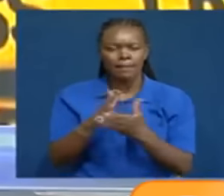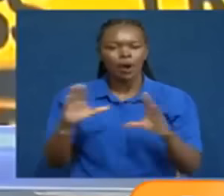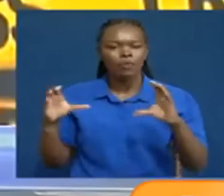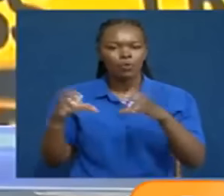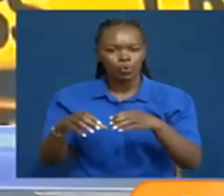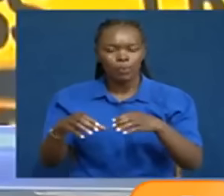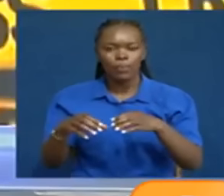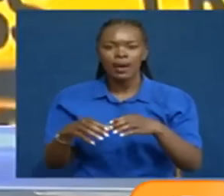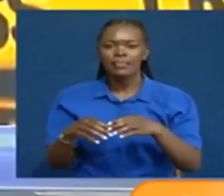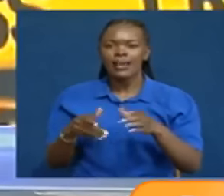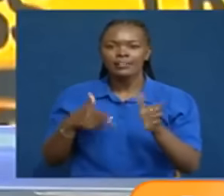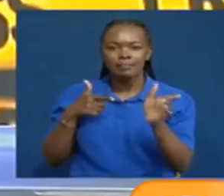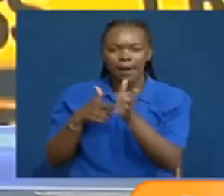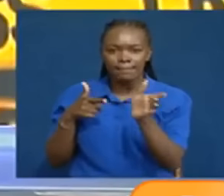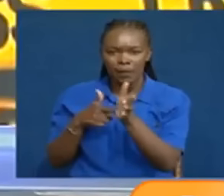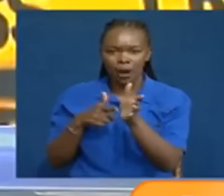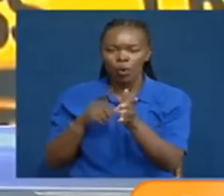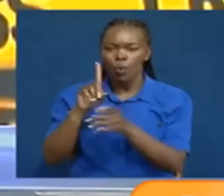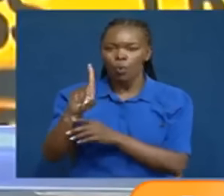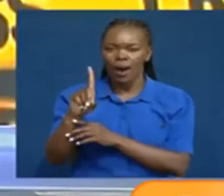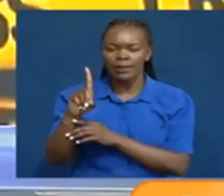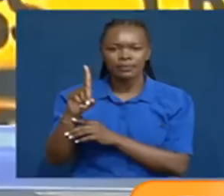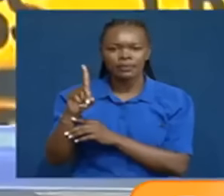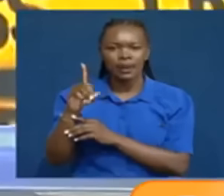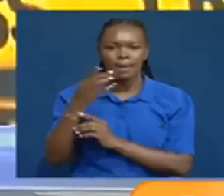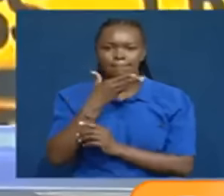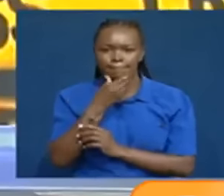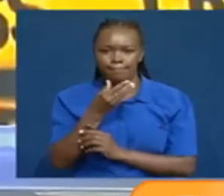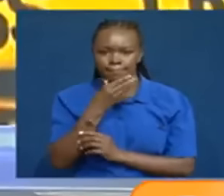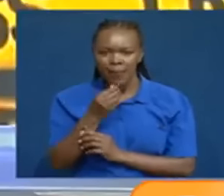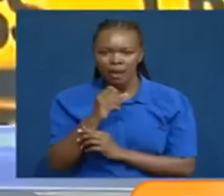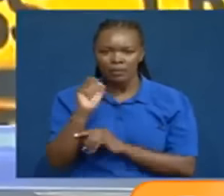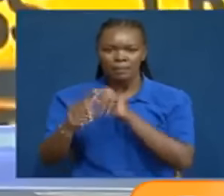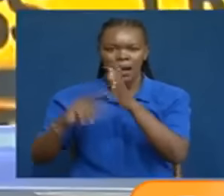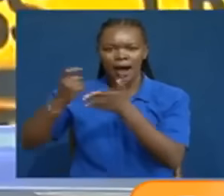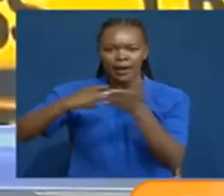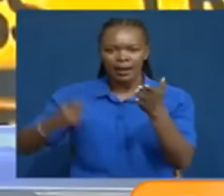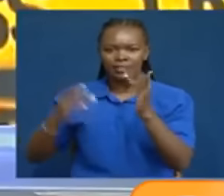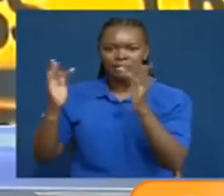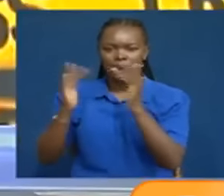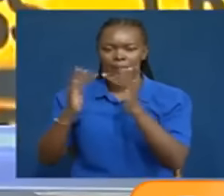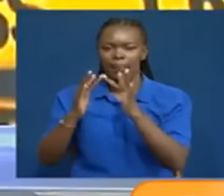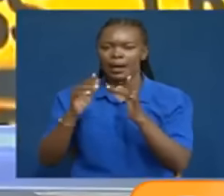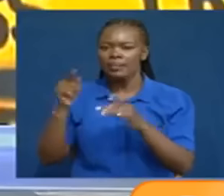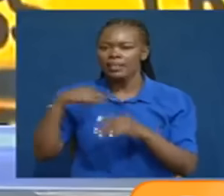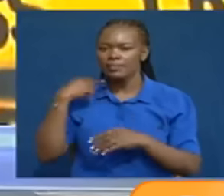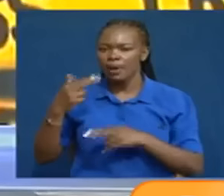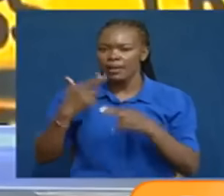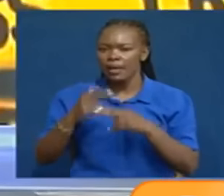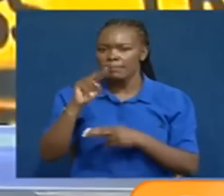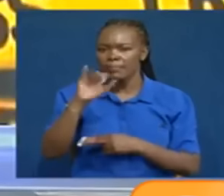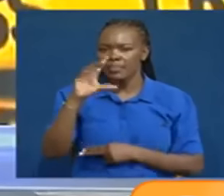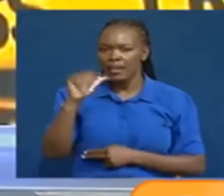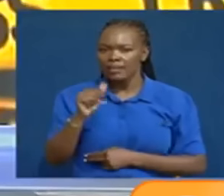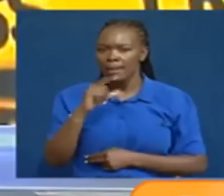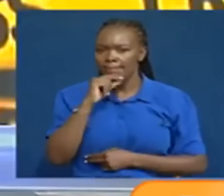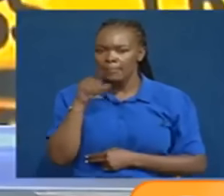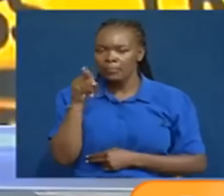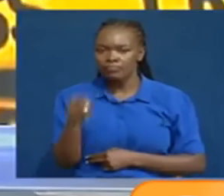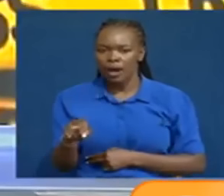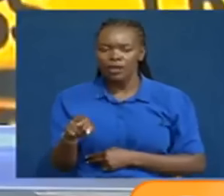a Mombasa-based blogger. Omar Ali Mohammed, popularly known as Nyanya, was arrested at the Lunga Lunga border in Kwale